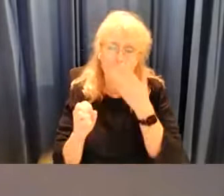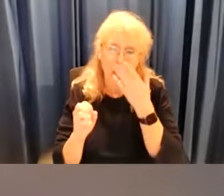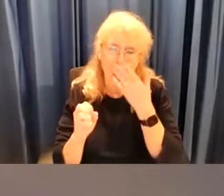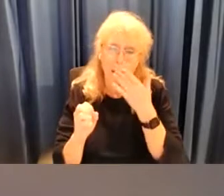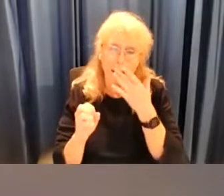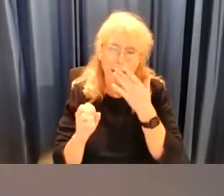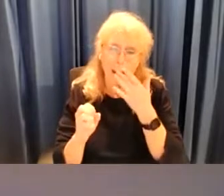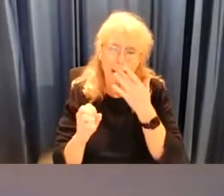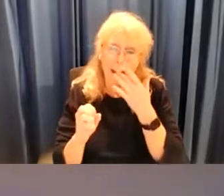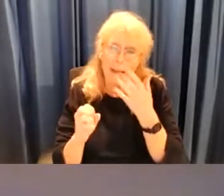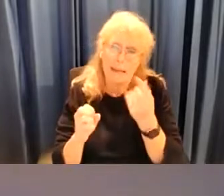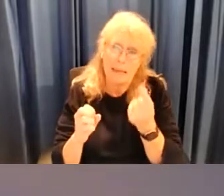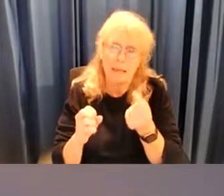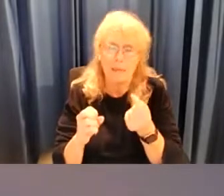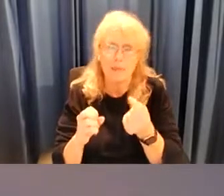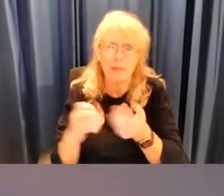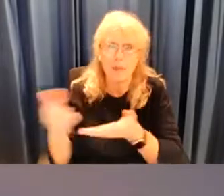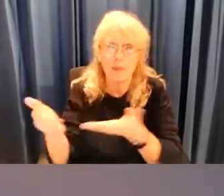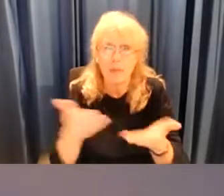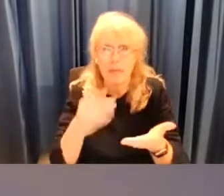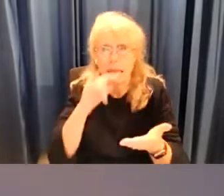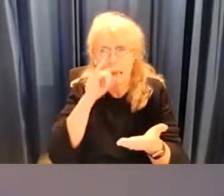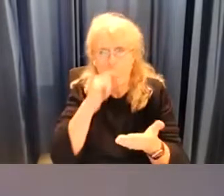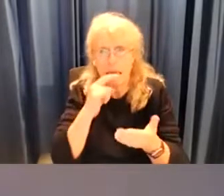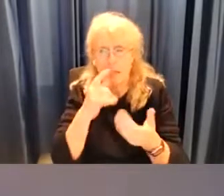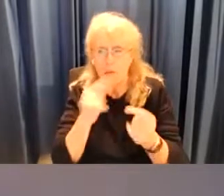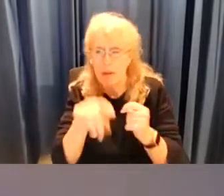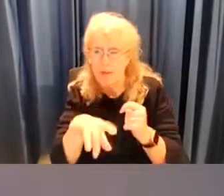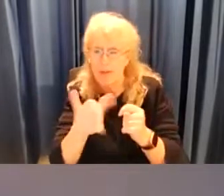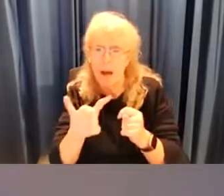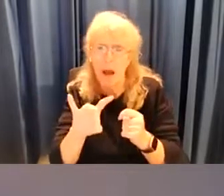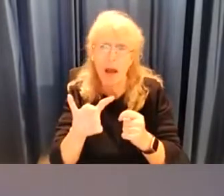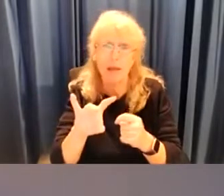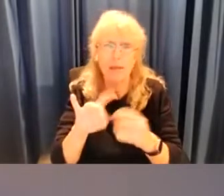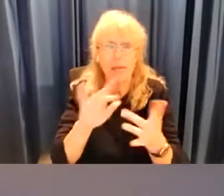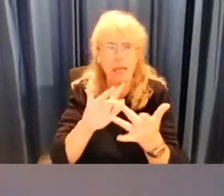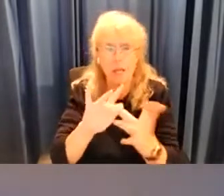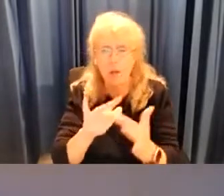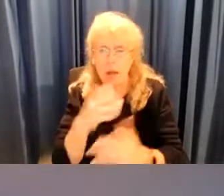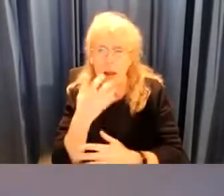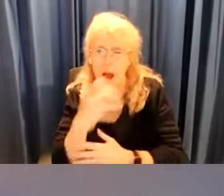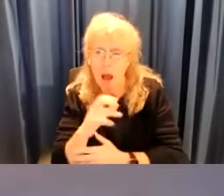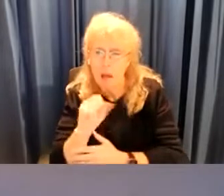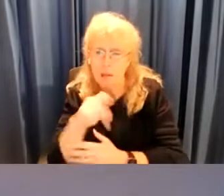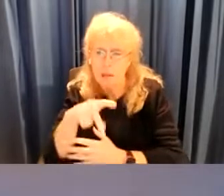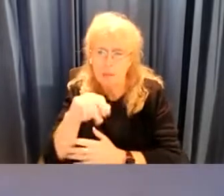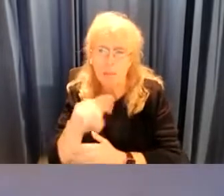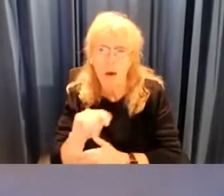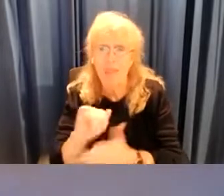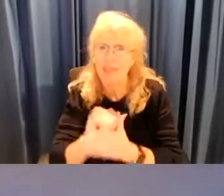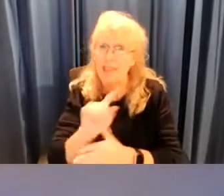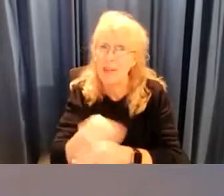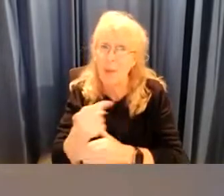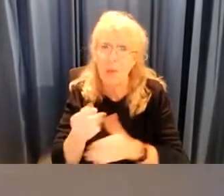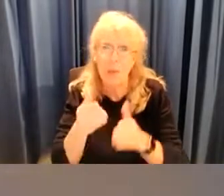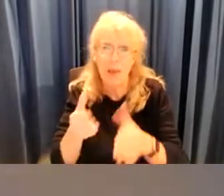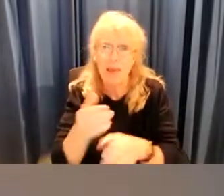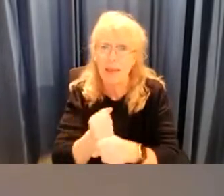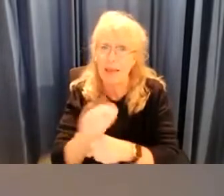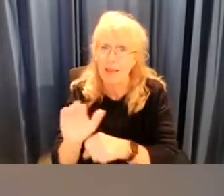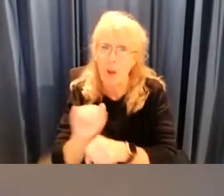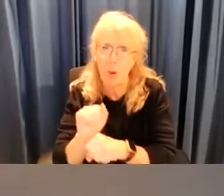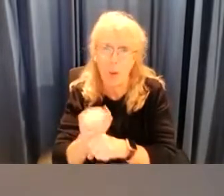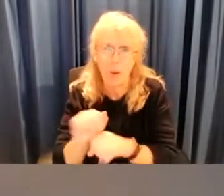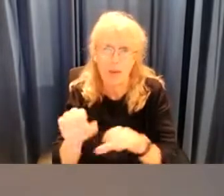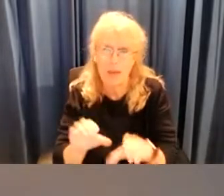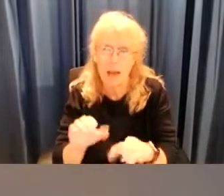internet kind of hotspot is the only way they get their work done. So we're working on that in the rural areas. I'm working with Tillamook